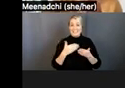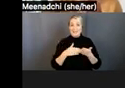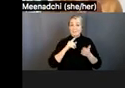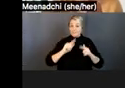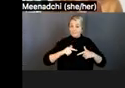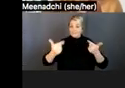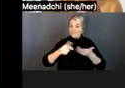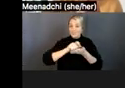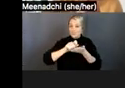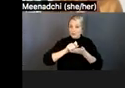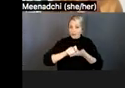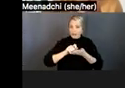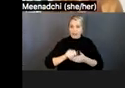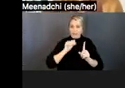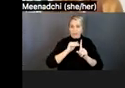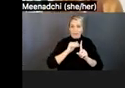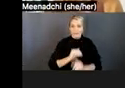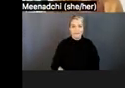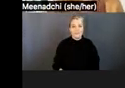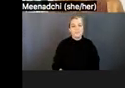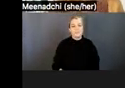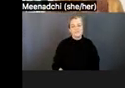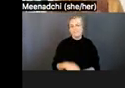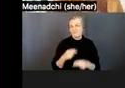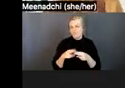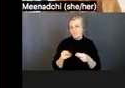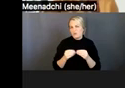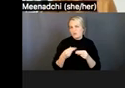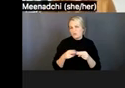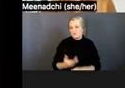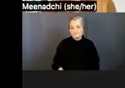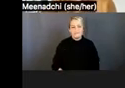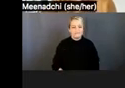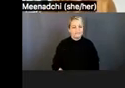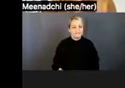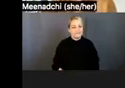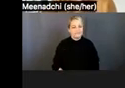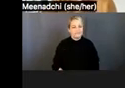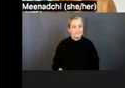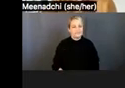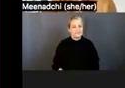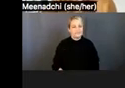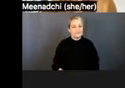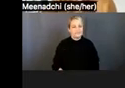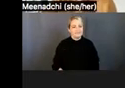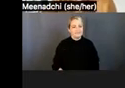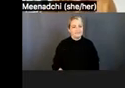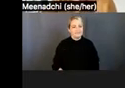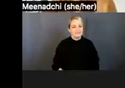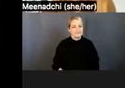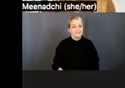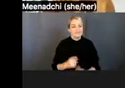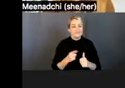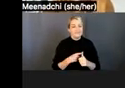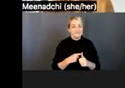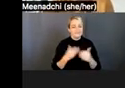prompts. And they're going to be shorter journaling prompts. So the first one is,